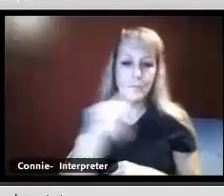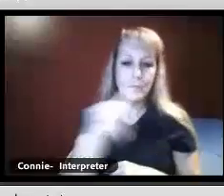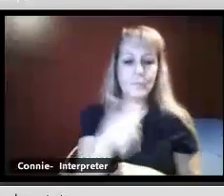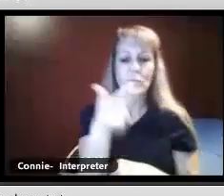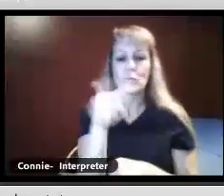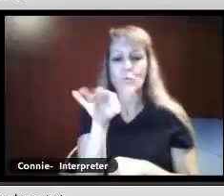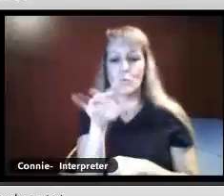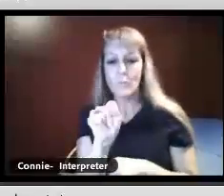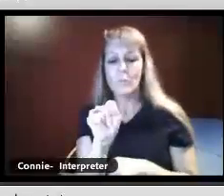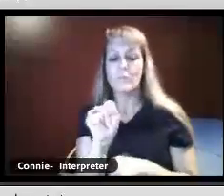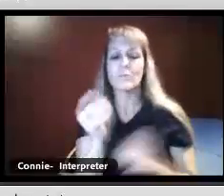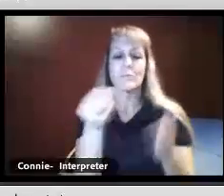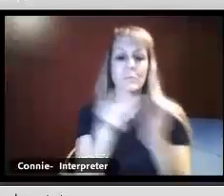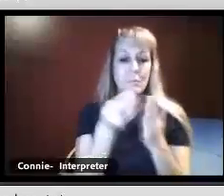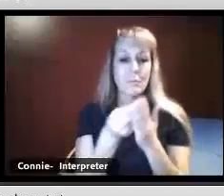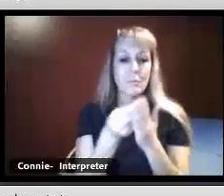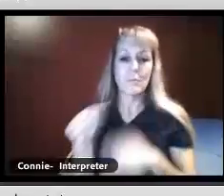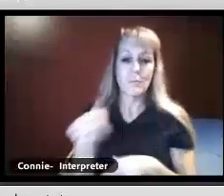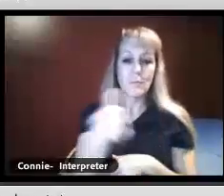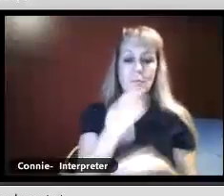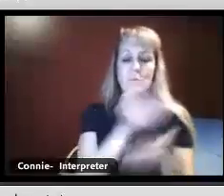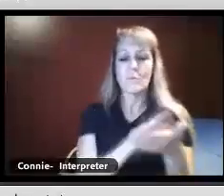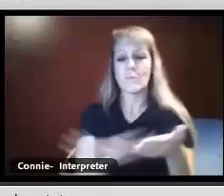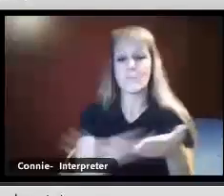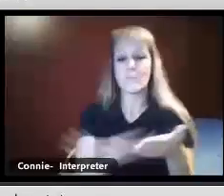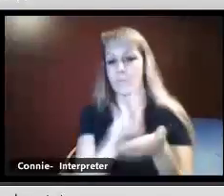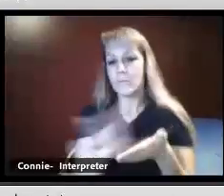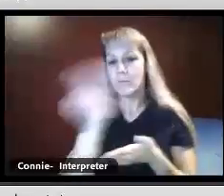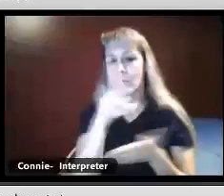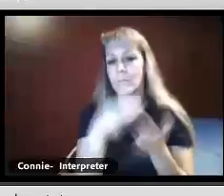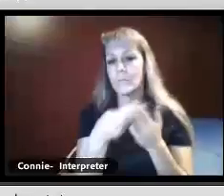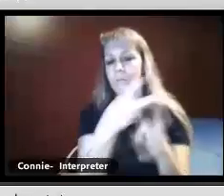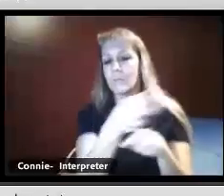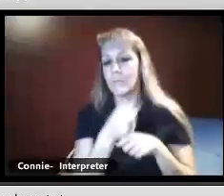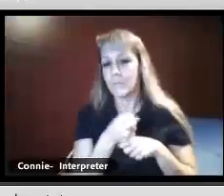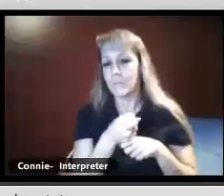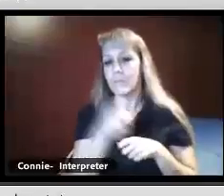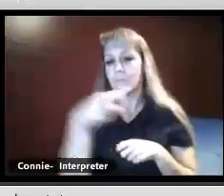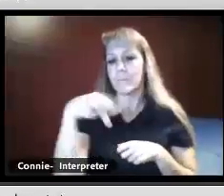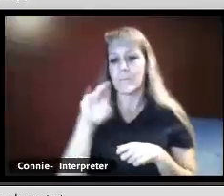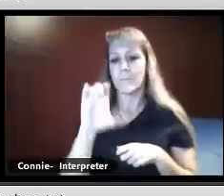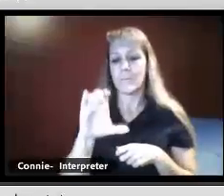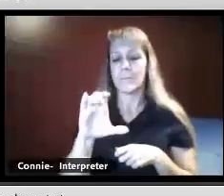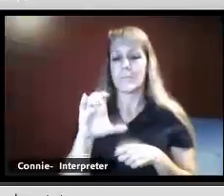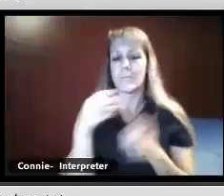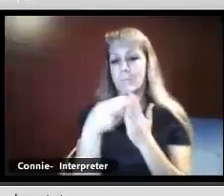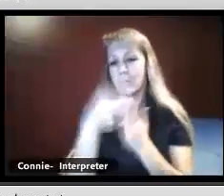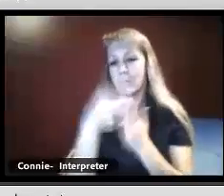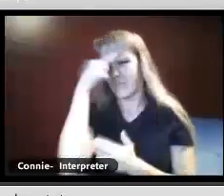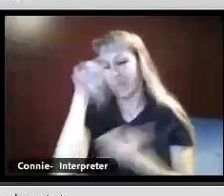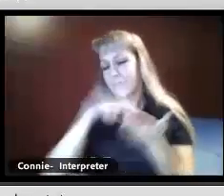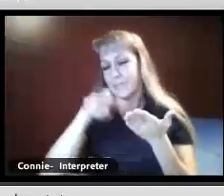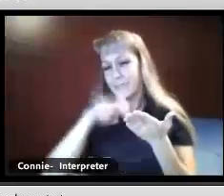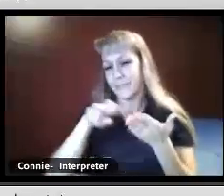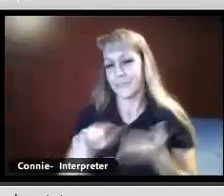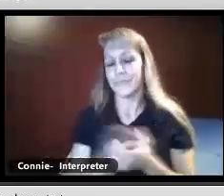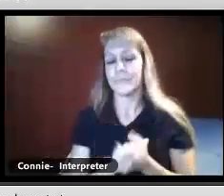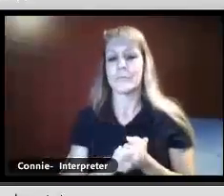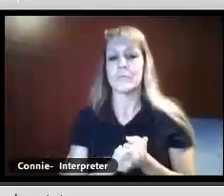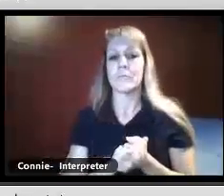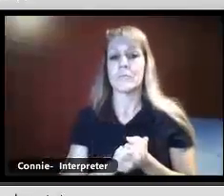or certainly these colleges and universities receive public funding for their research. In order